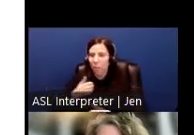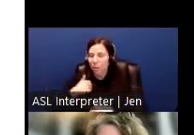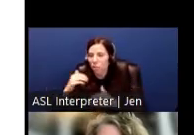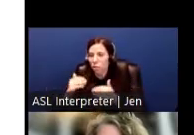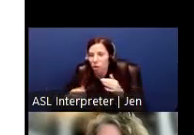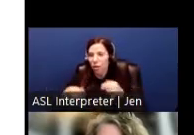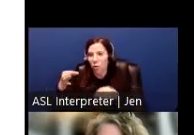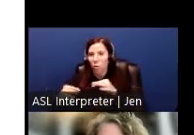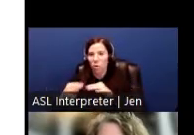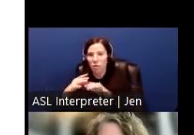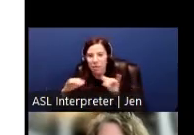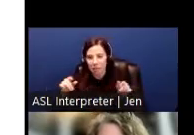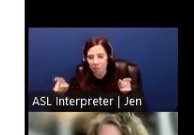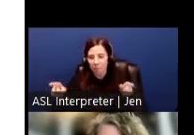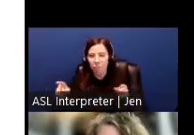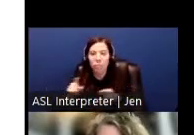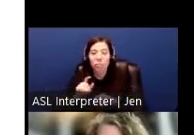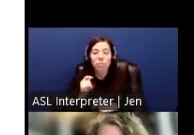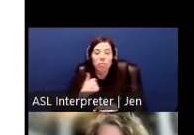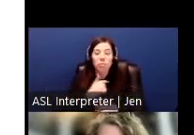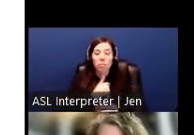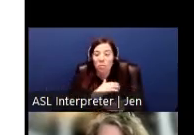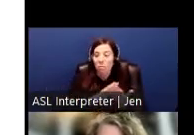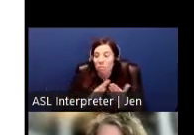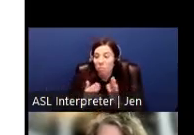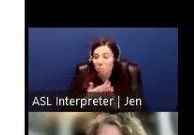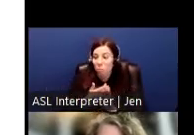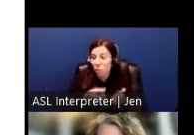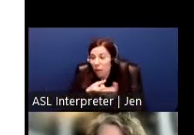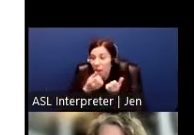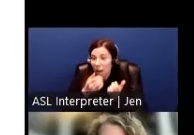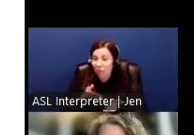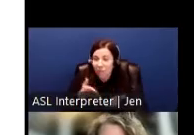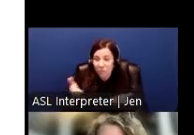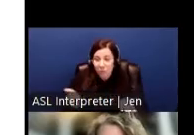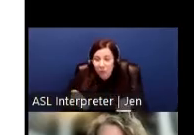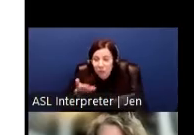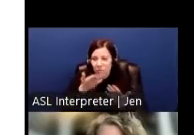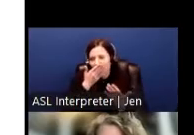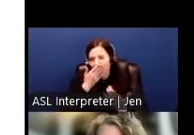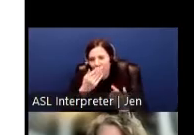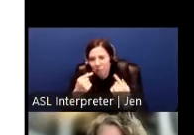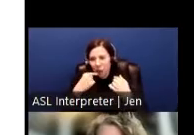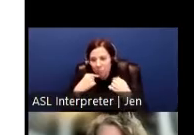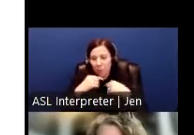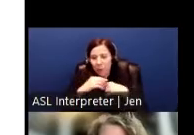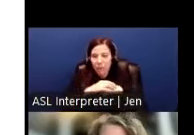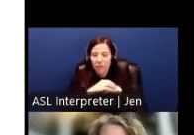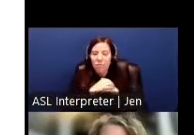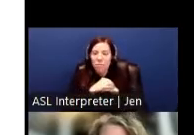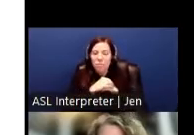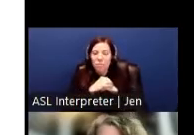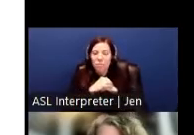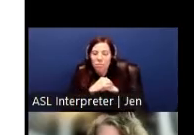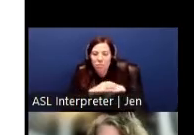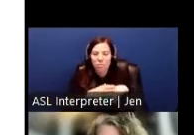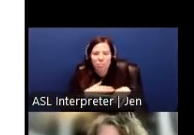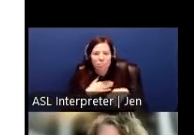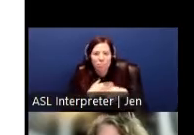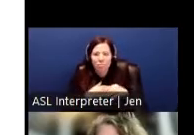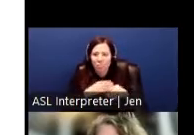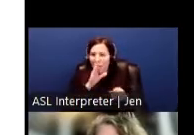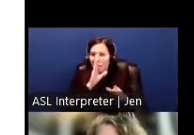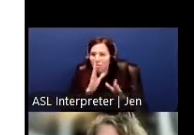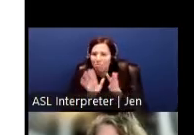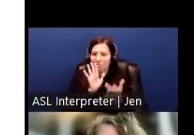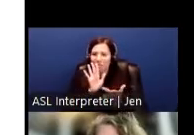system. But as community advocates, if you're here, thank you for being here. And don't hesitate to reach out to us